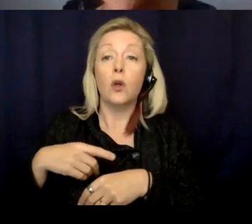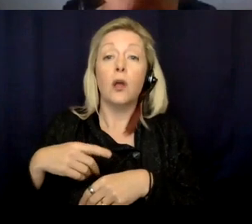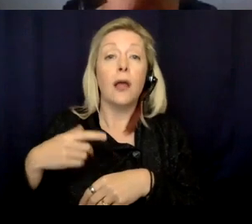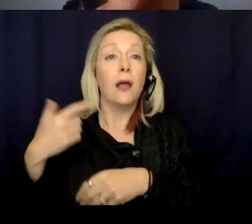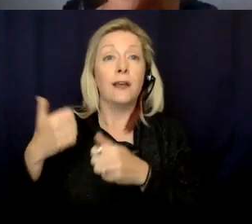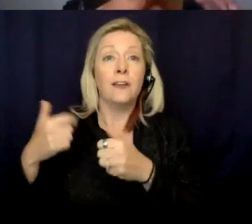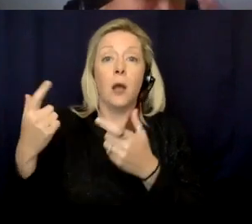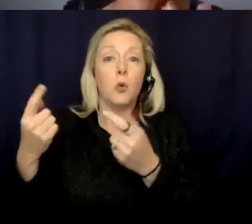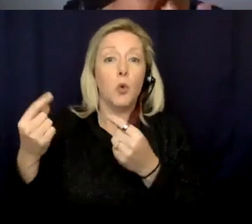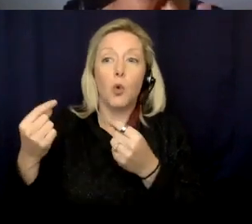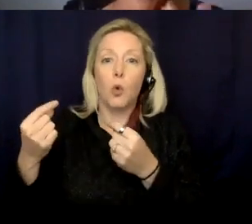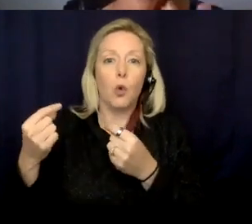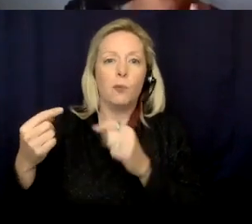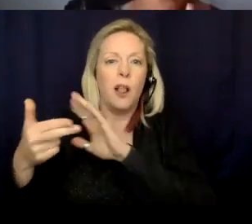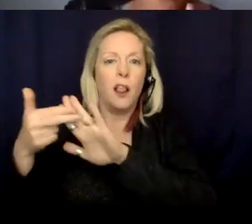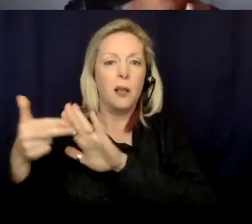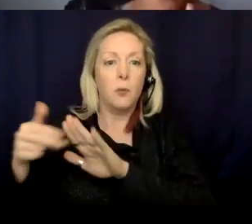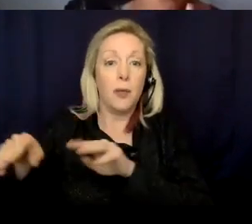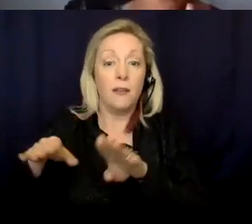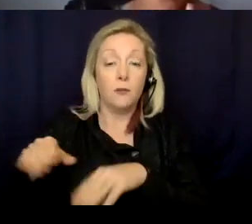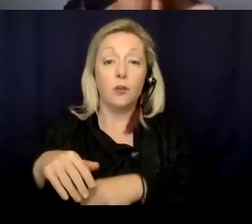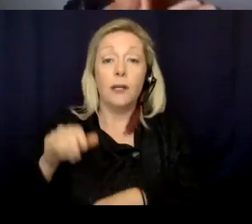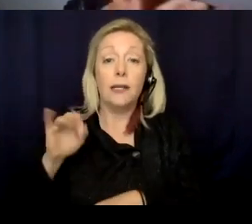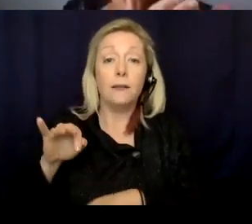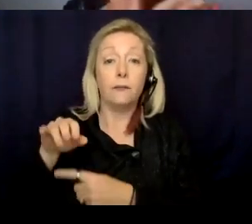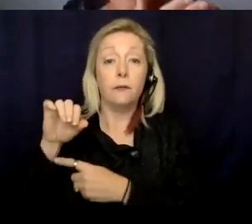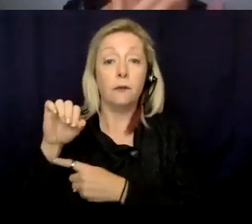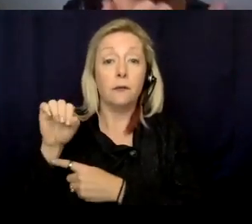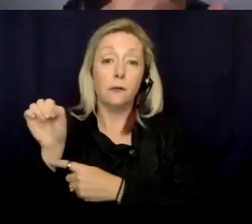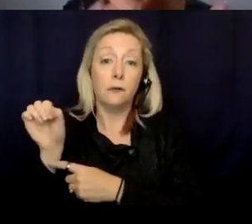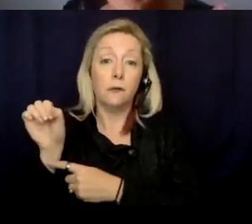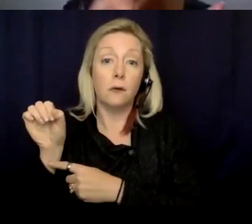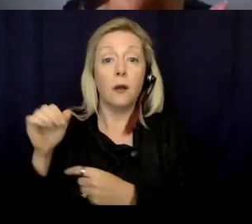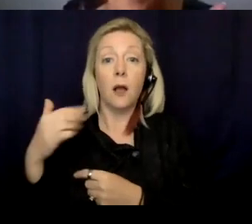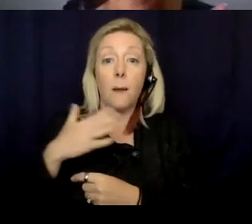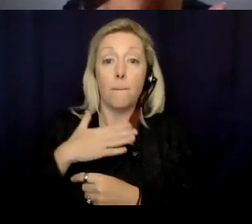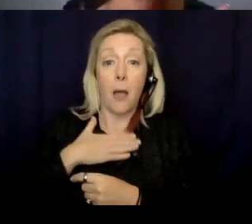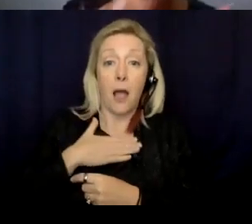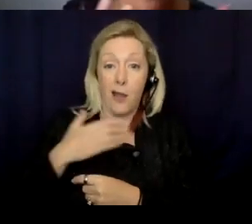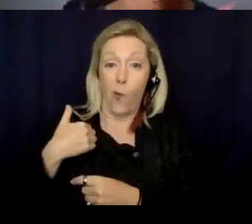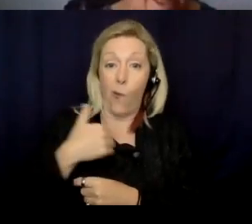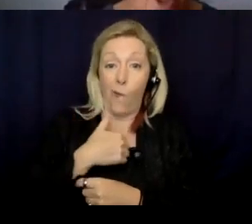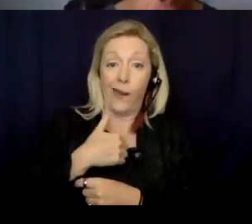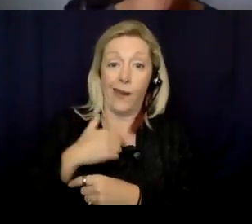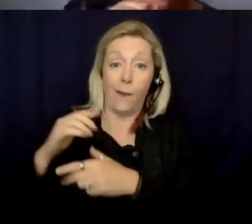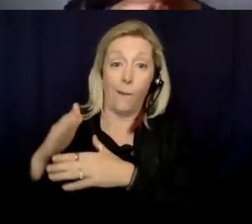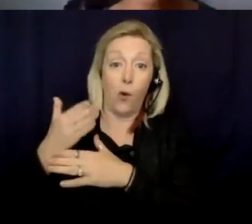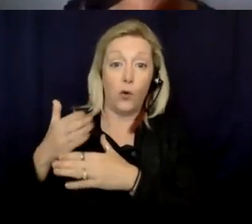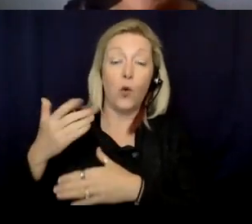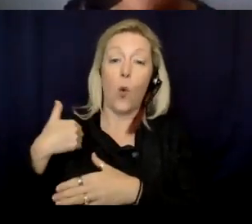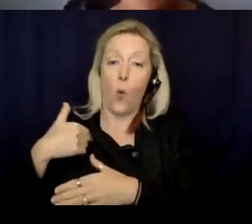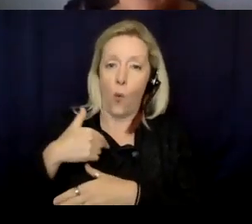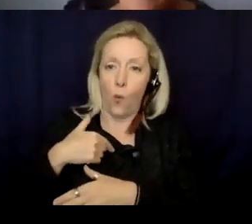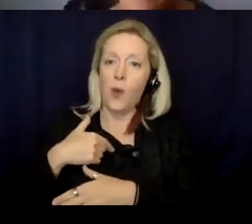behaviors. Each time they do this, I'm going to be interpreting it. We, the team, will interpret it